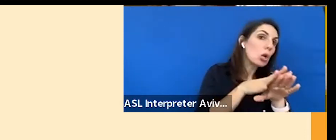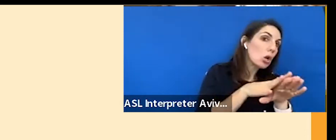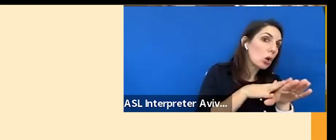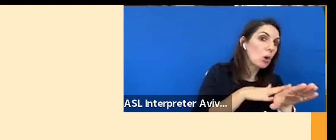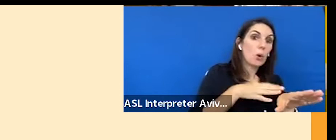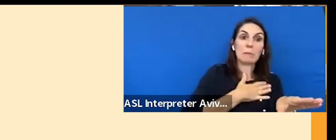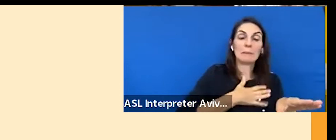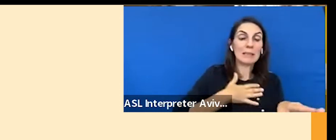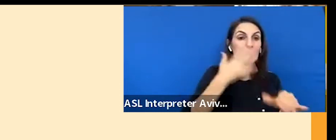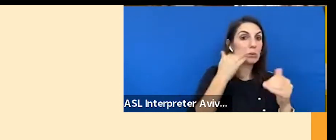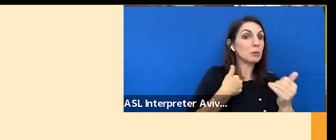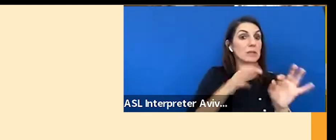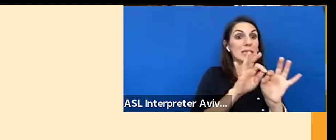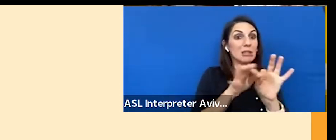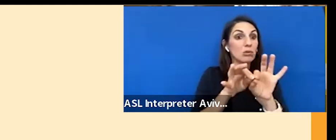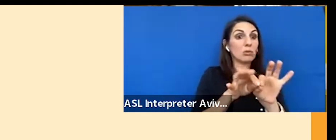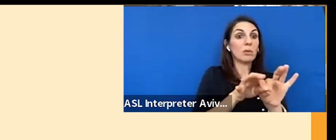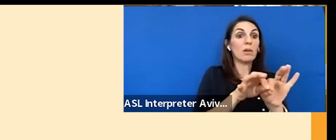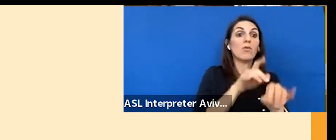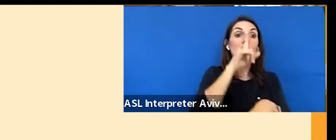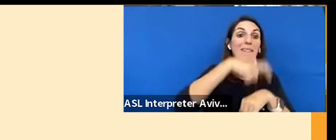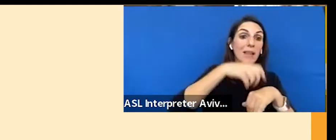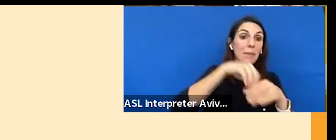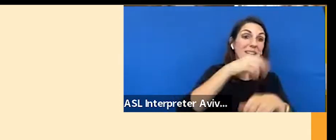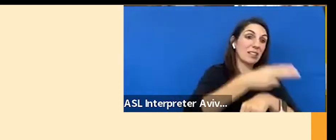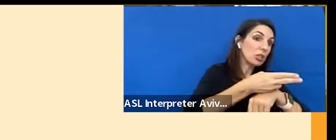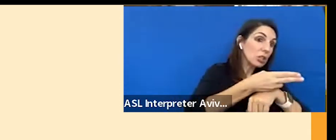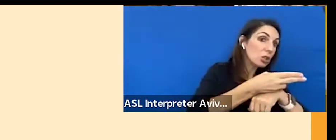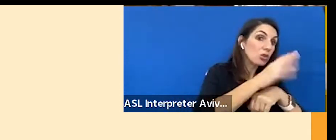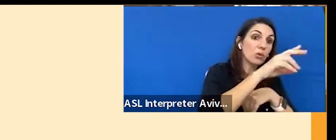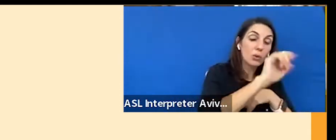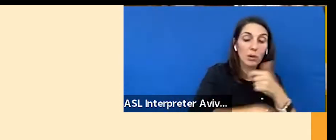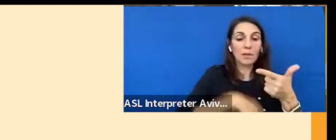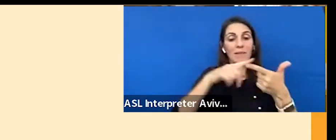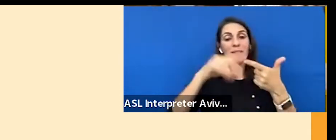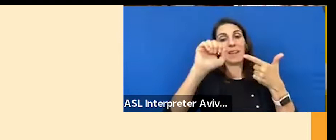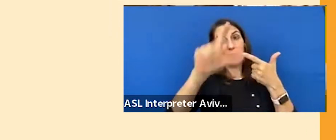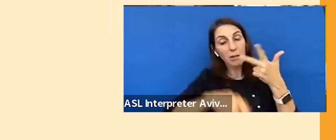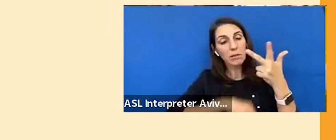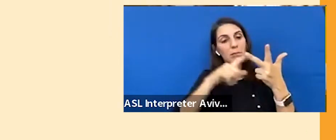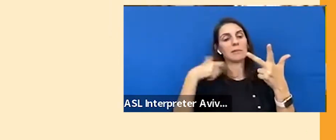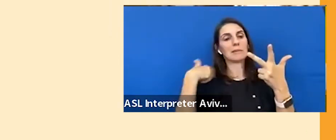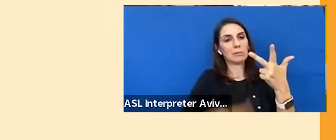interpreting in real time in Haitian Creole, in American Sign Language, and also in Spanish.